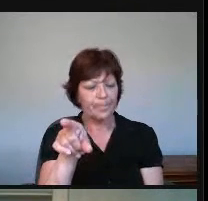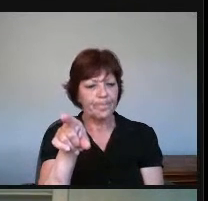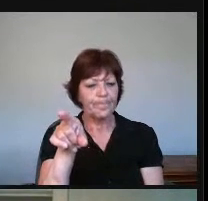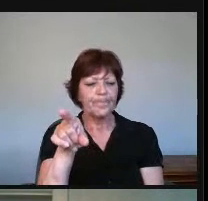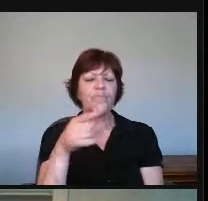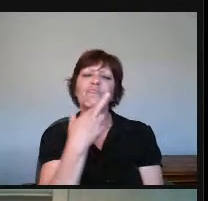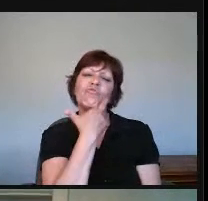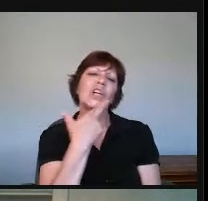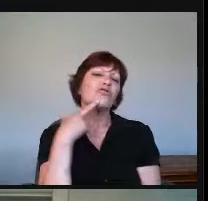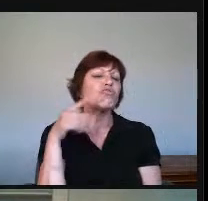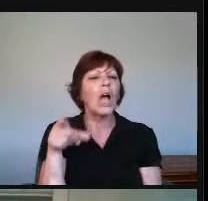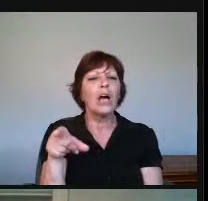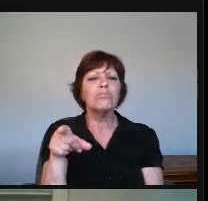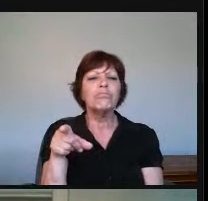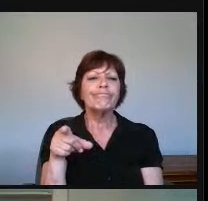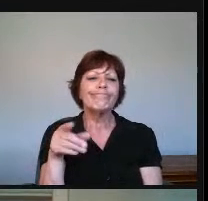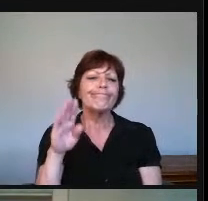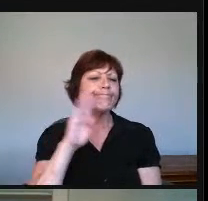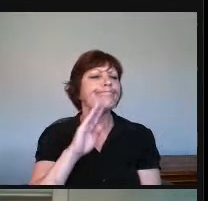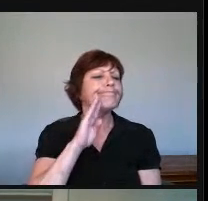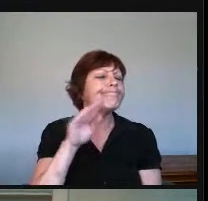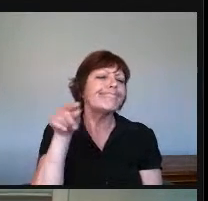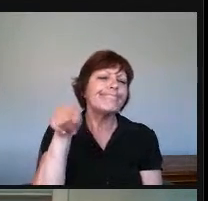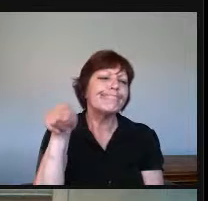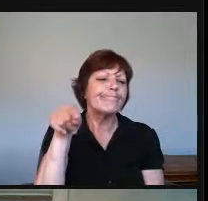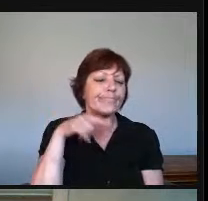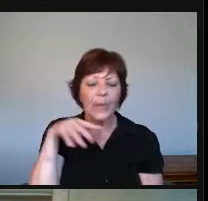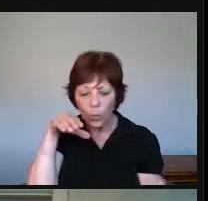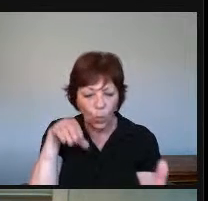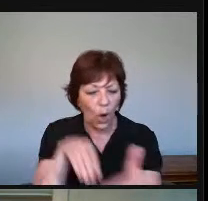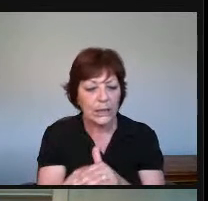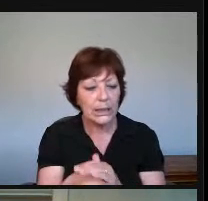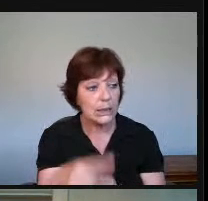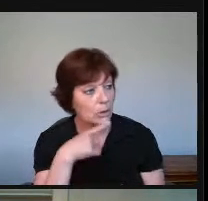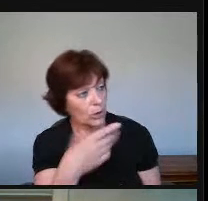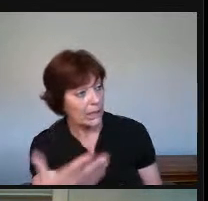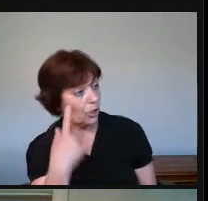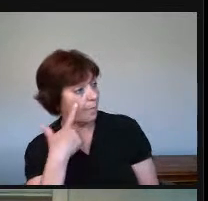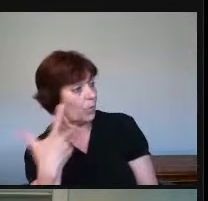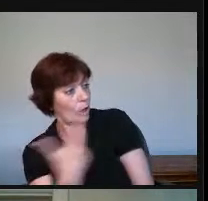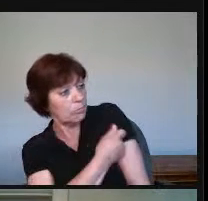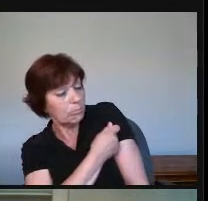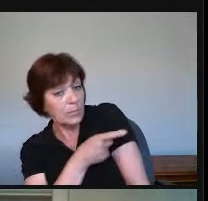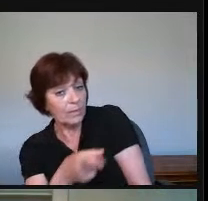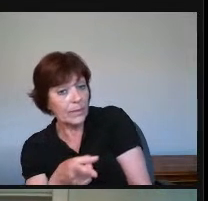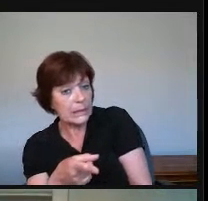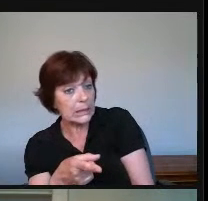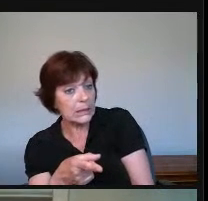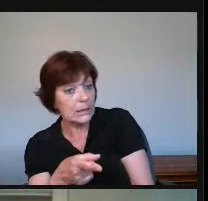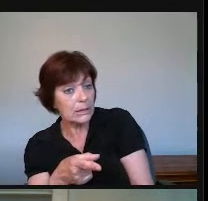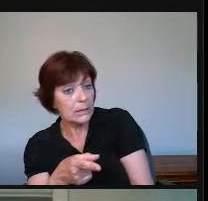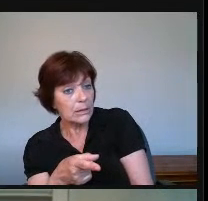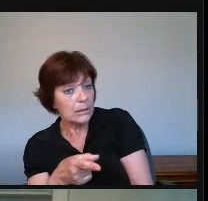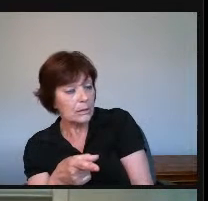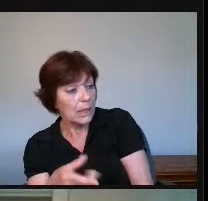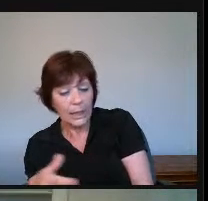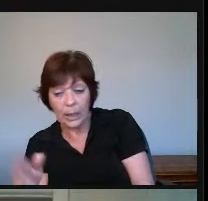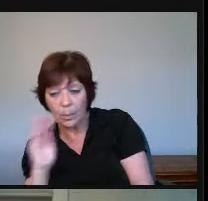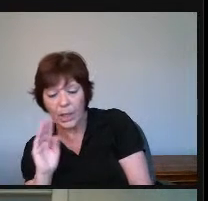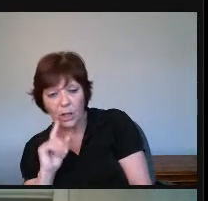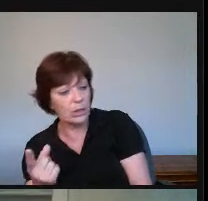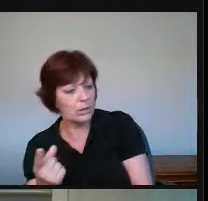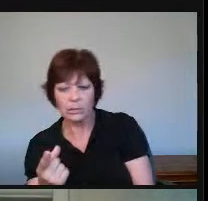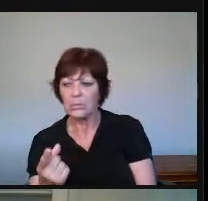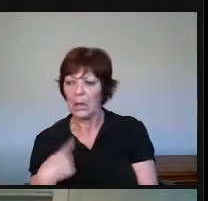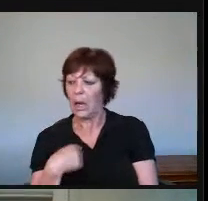local restaurant, brewery. I walked in. They said, "Are you here for the shot and a beer?"